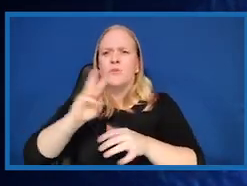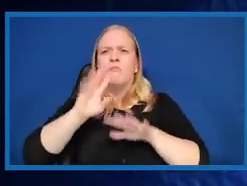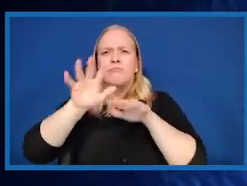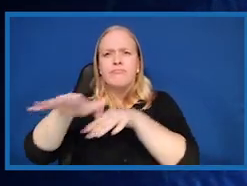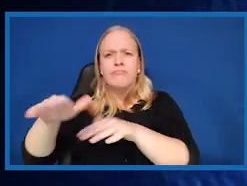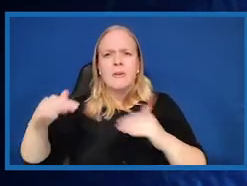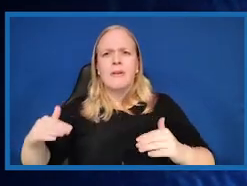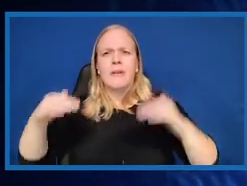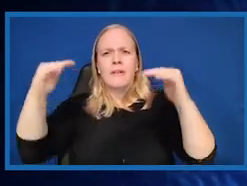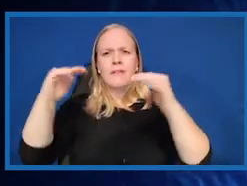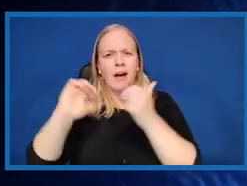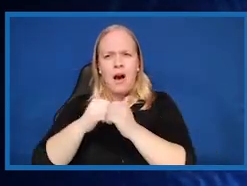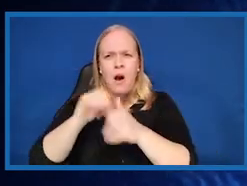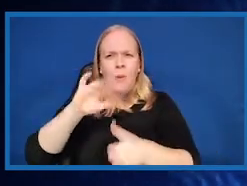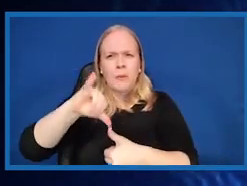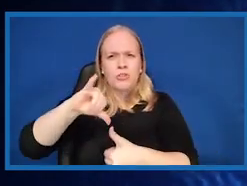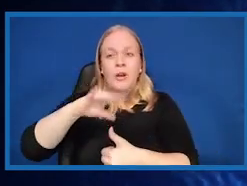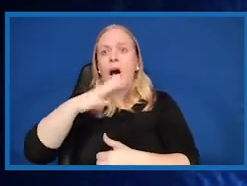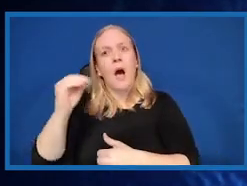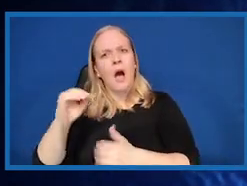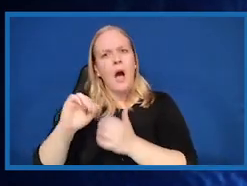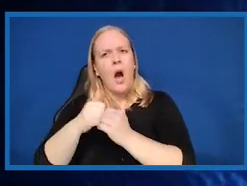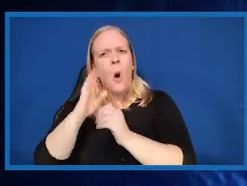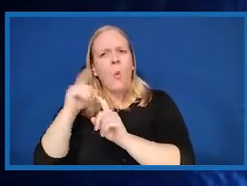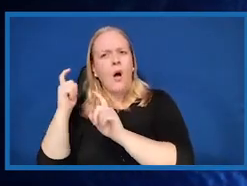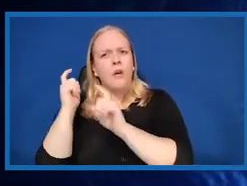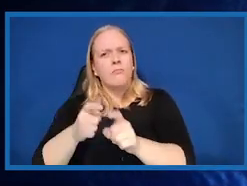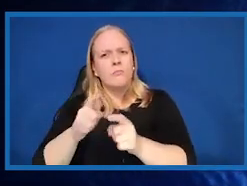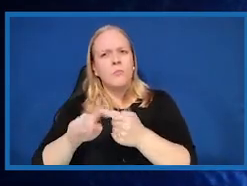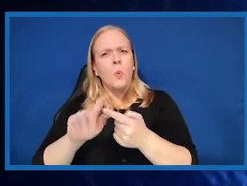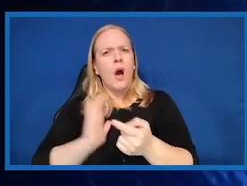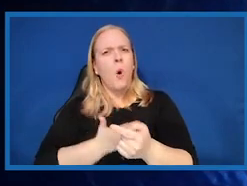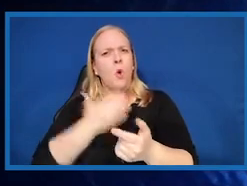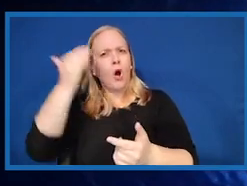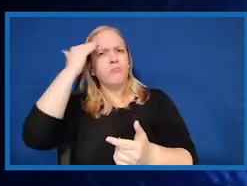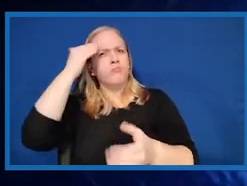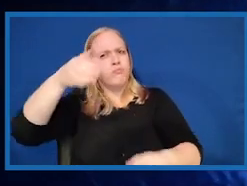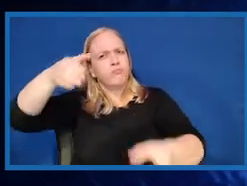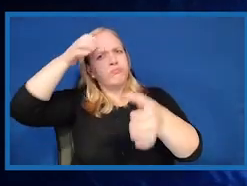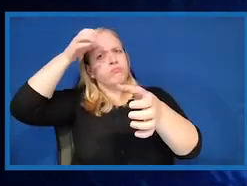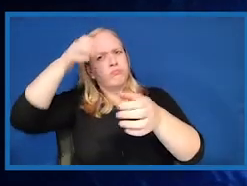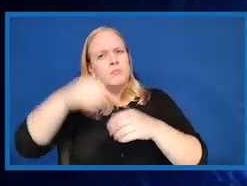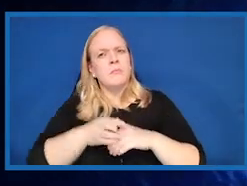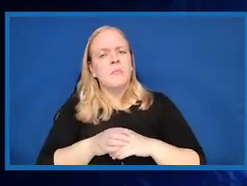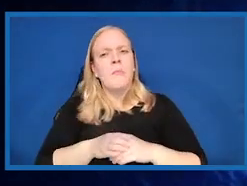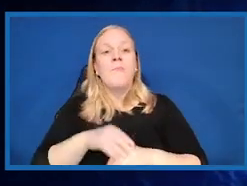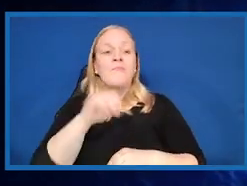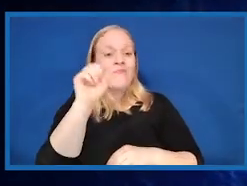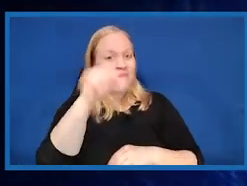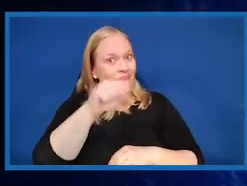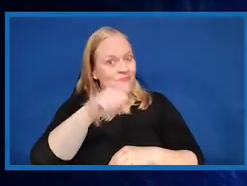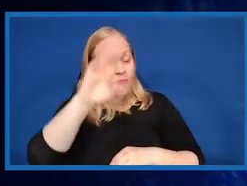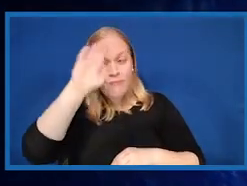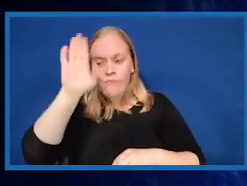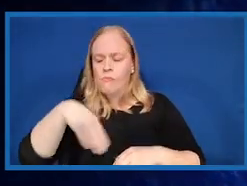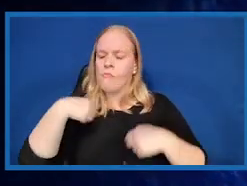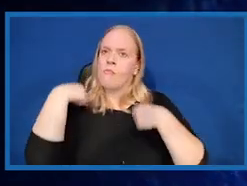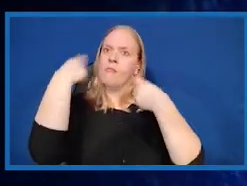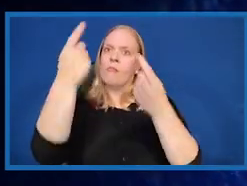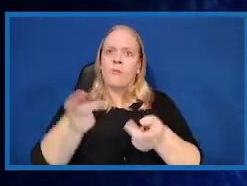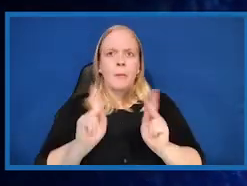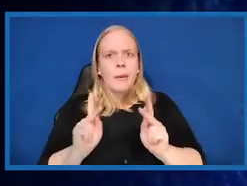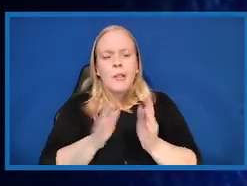already know about sea level rise? Yeah, so people have been interested in measuring sea level. They've been